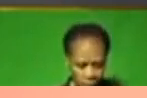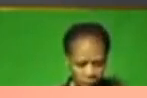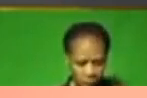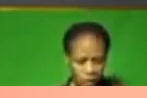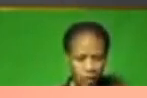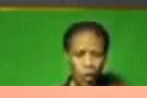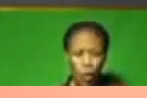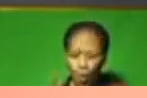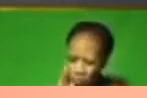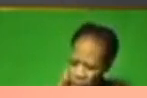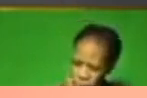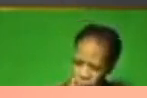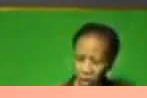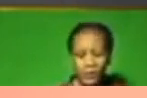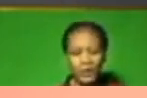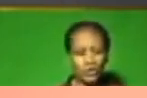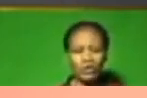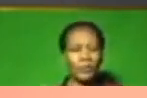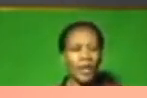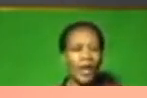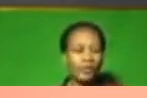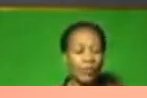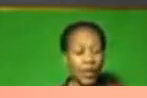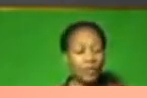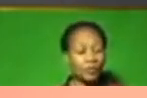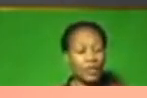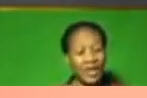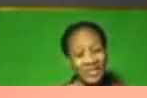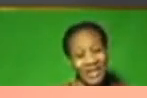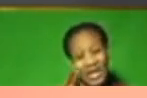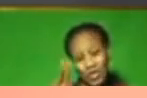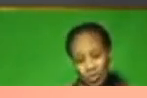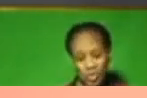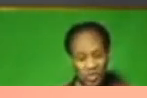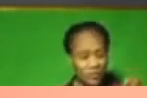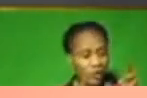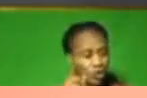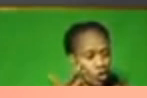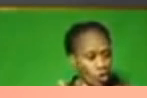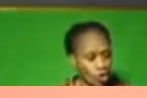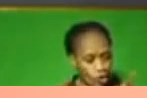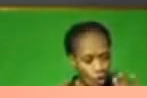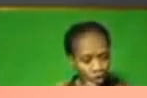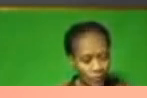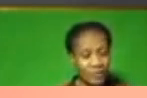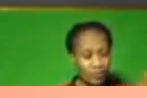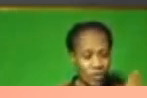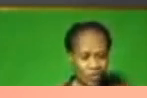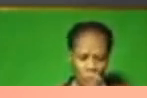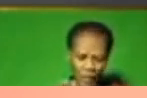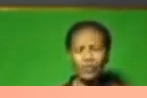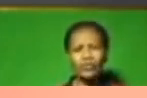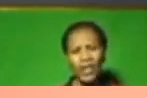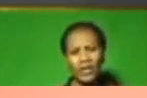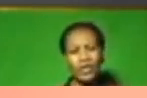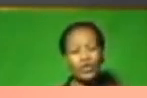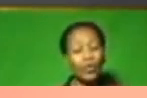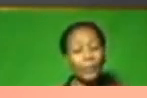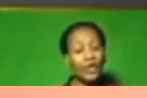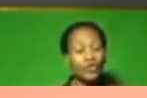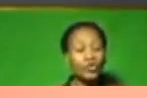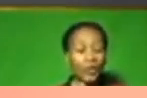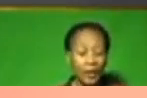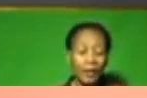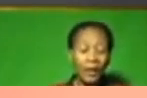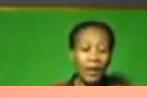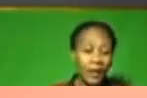a close relationship with the SIU and law enforcement agency to monitor the implementation of the recommendations for